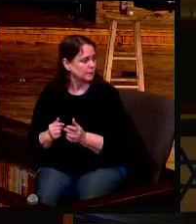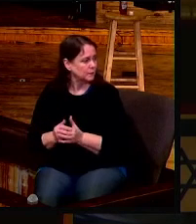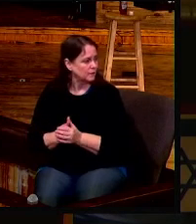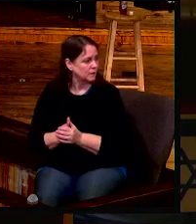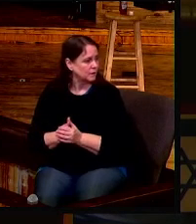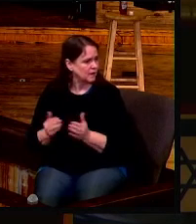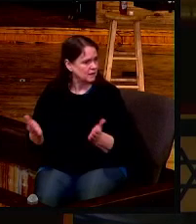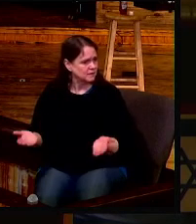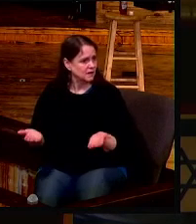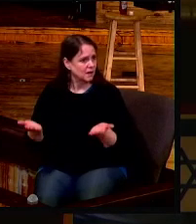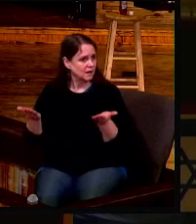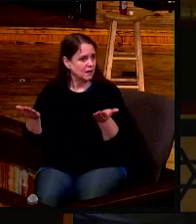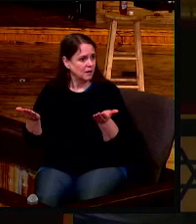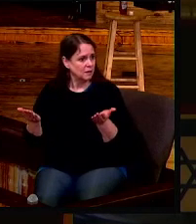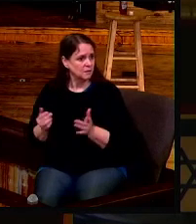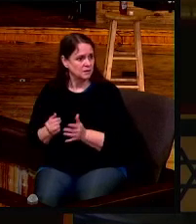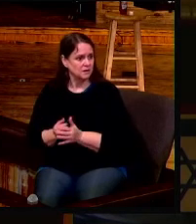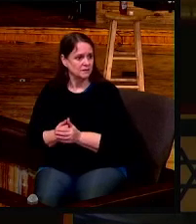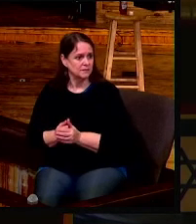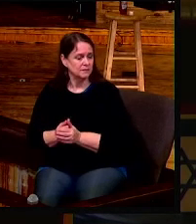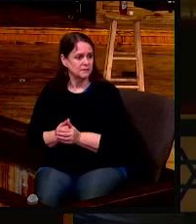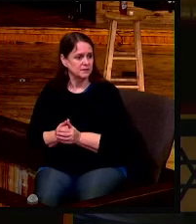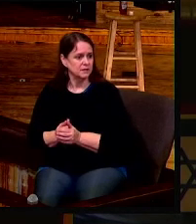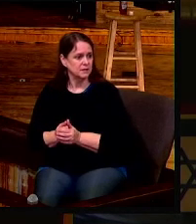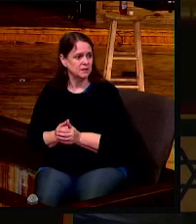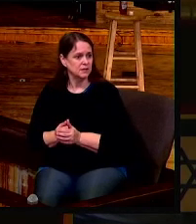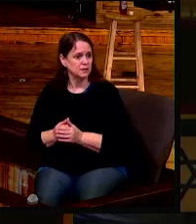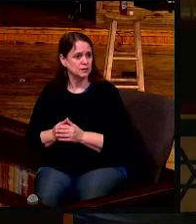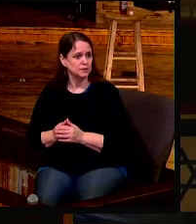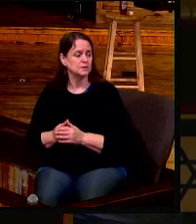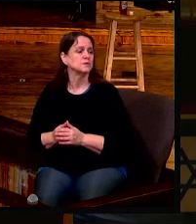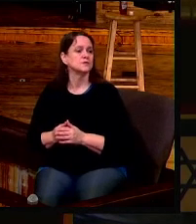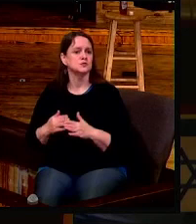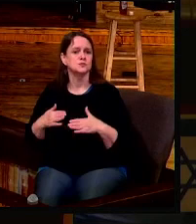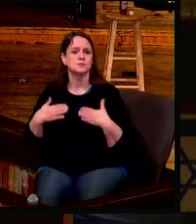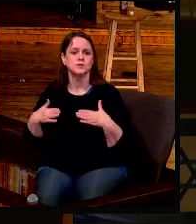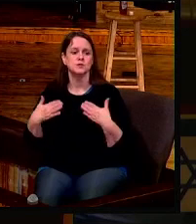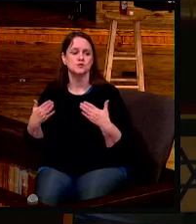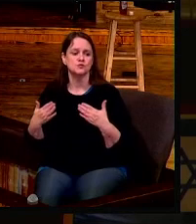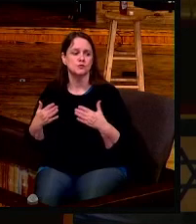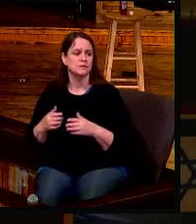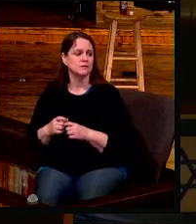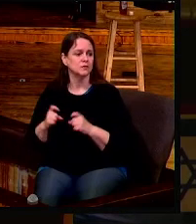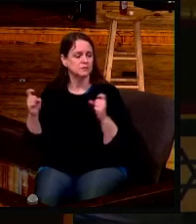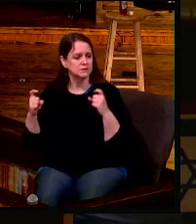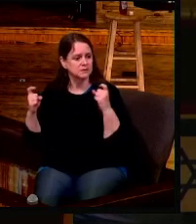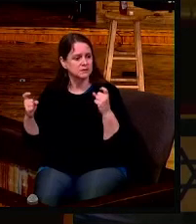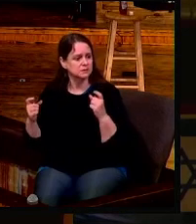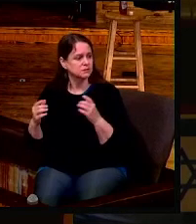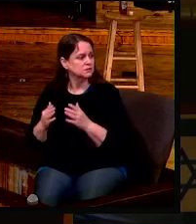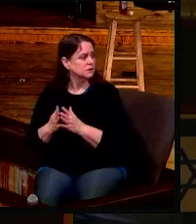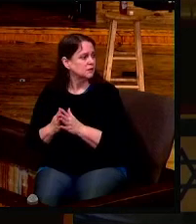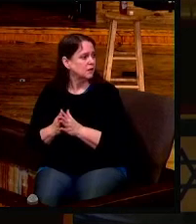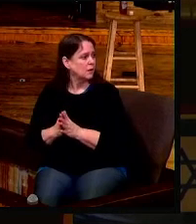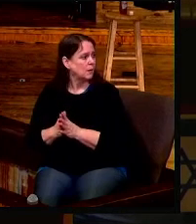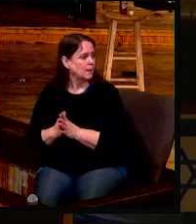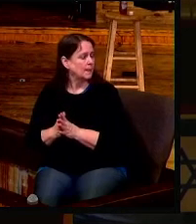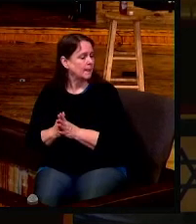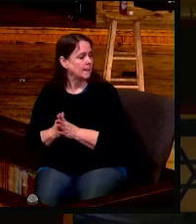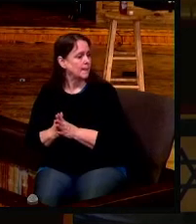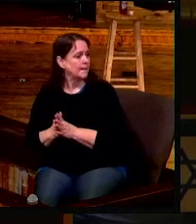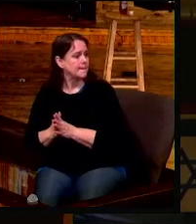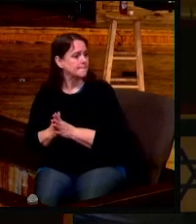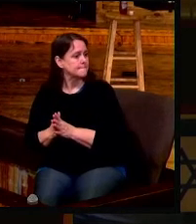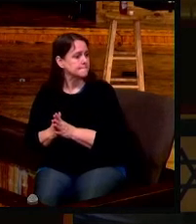It's uplifting for me to be cheerful and uplifting to those who are in a struggle. Whether it's a physical struggle working